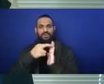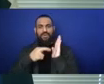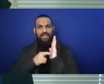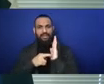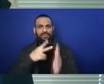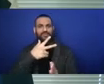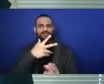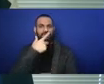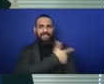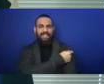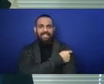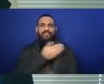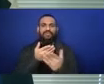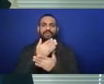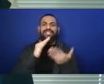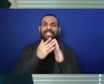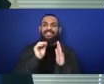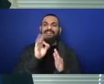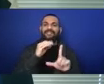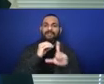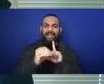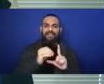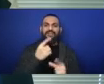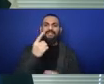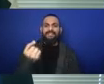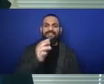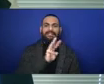Paso by visiting